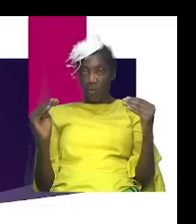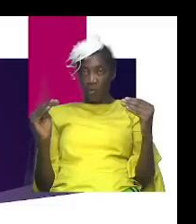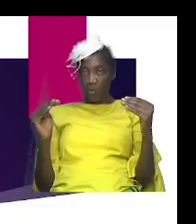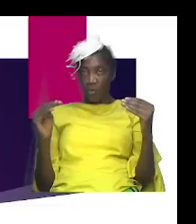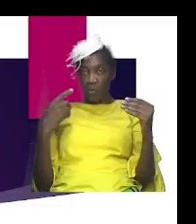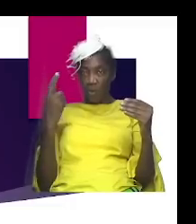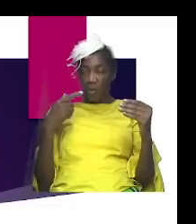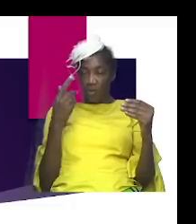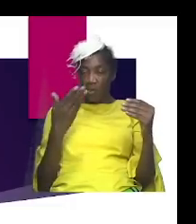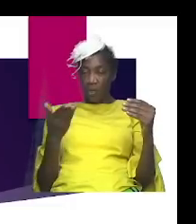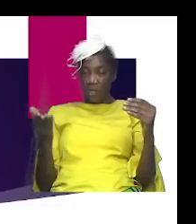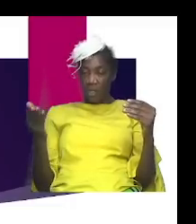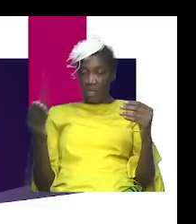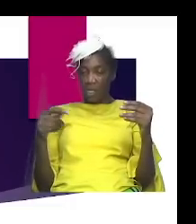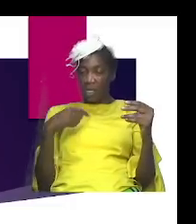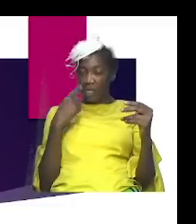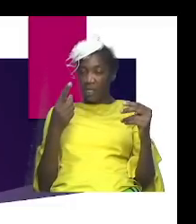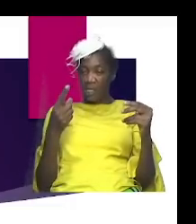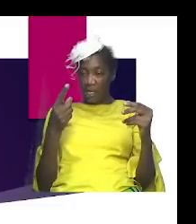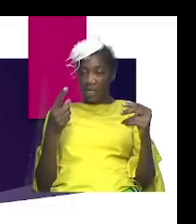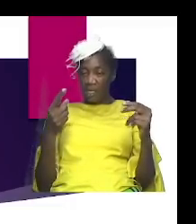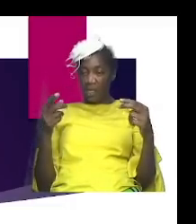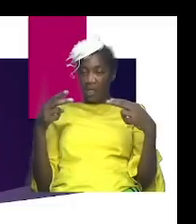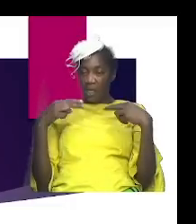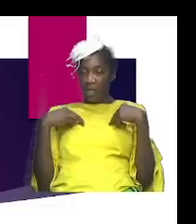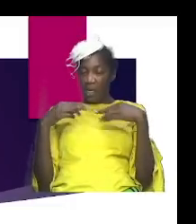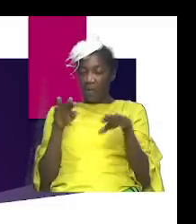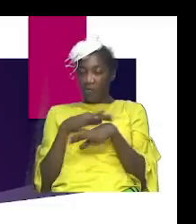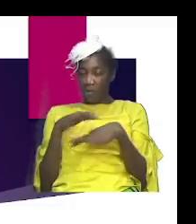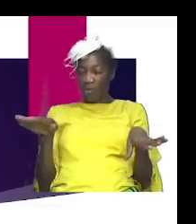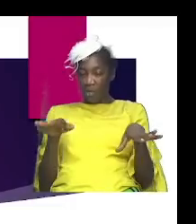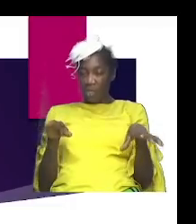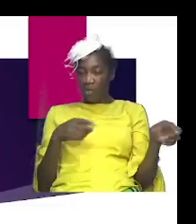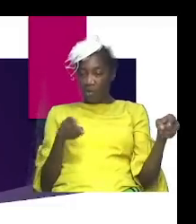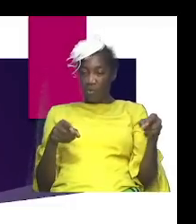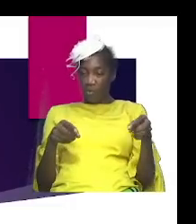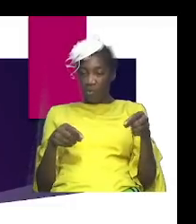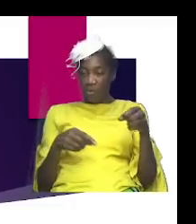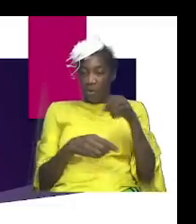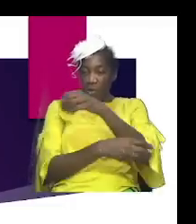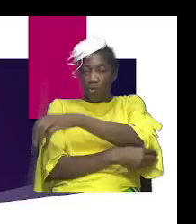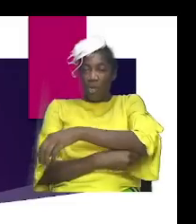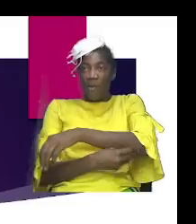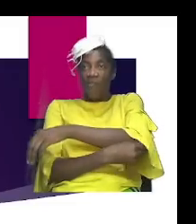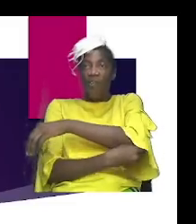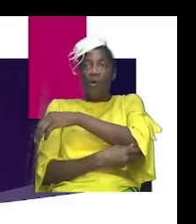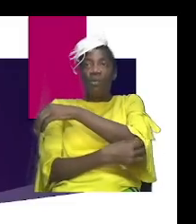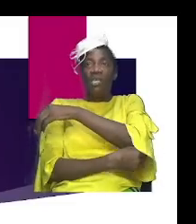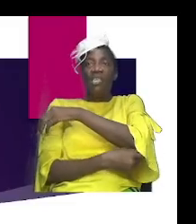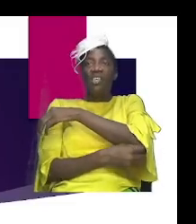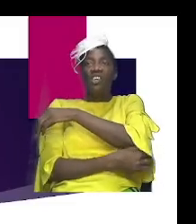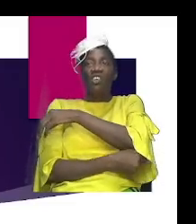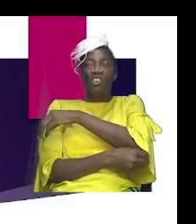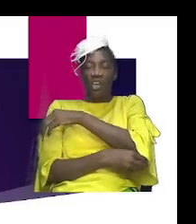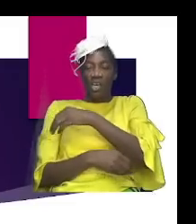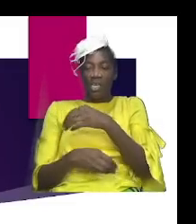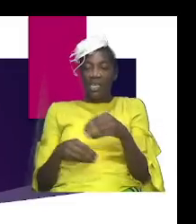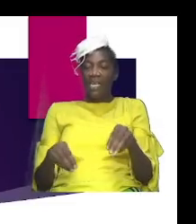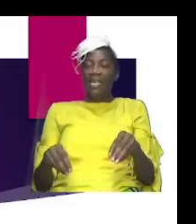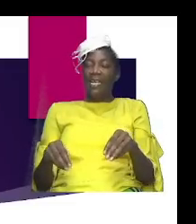The only thing that he says is that we have nothing to do with the foundation. The foundation is